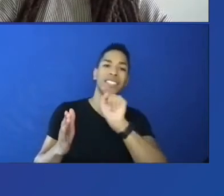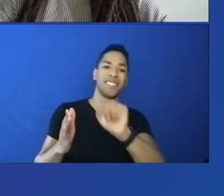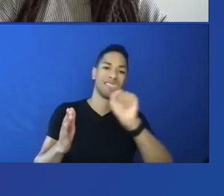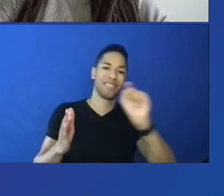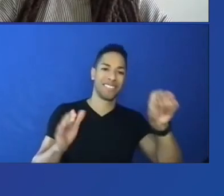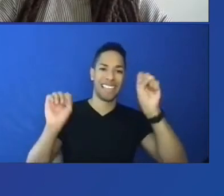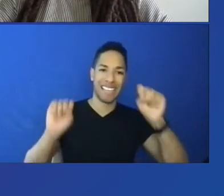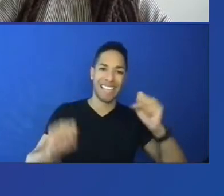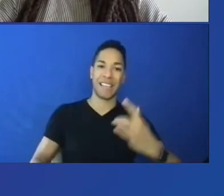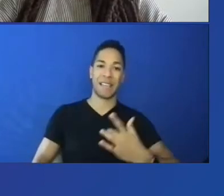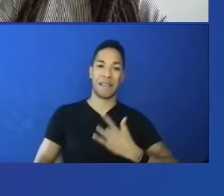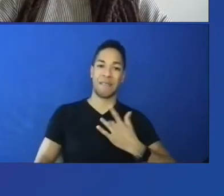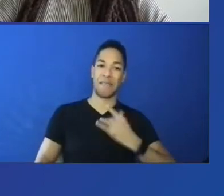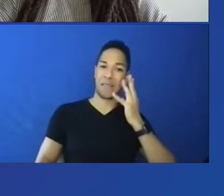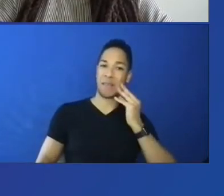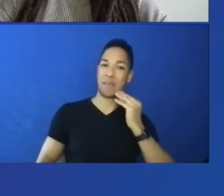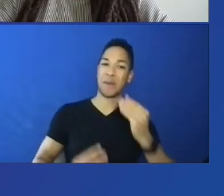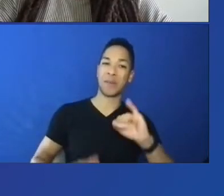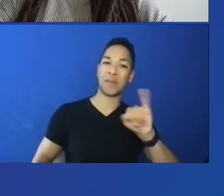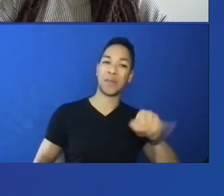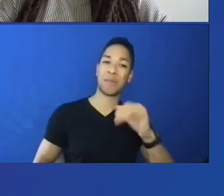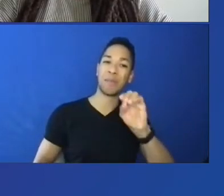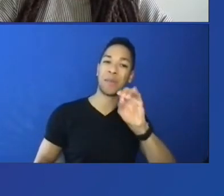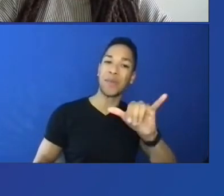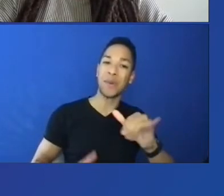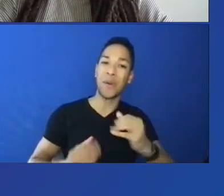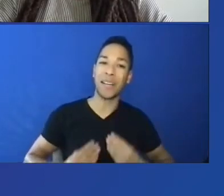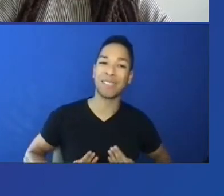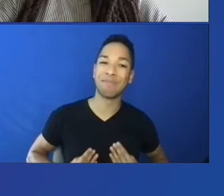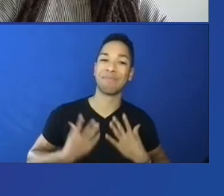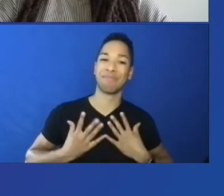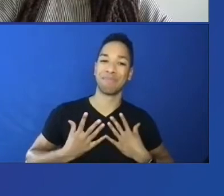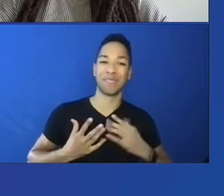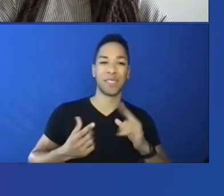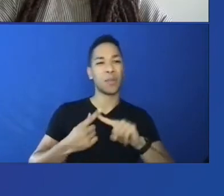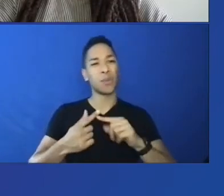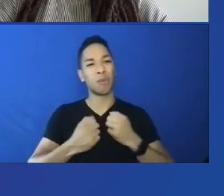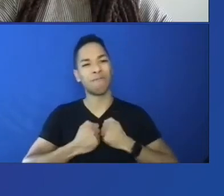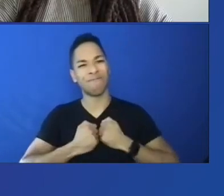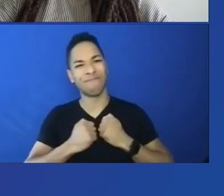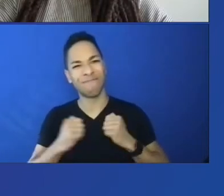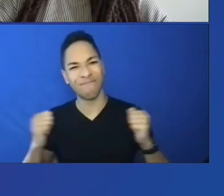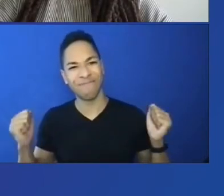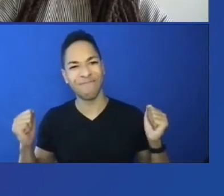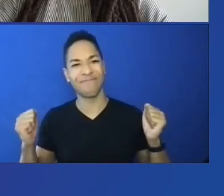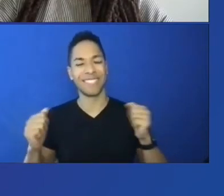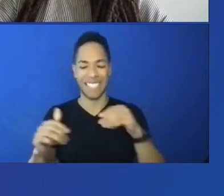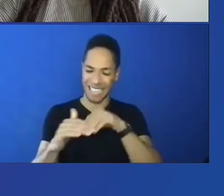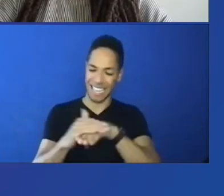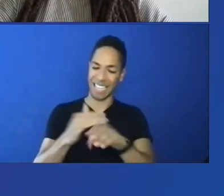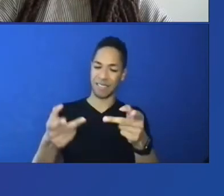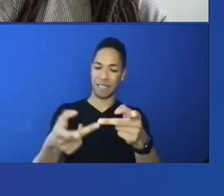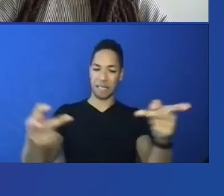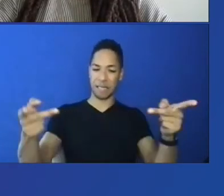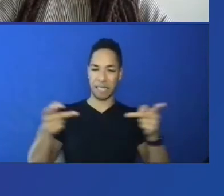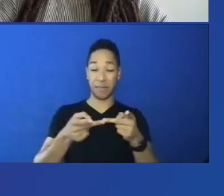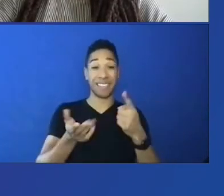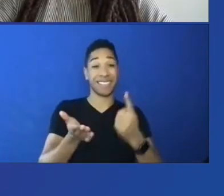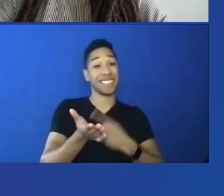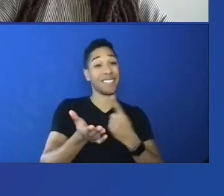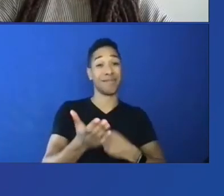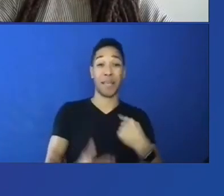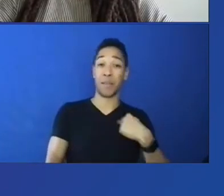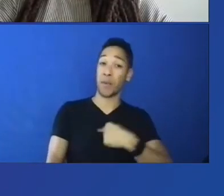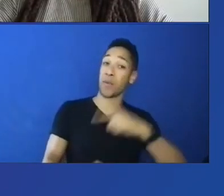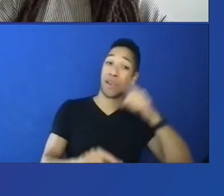feel joy because it's allowing for a vulnerability and a humanity to enter into spaces that sometimes we don't have the